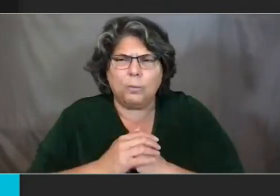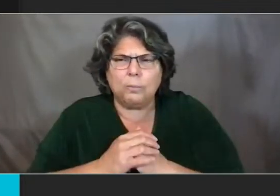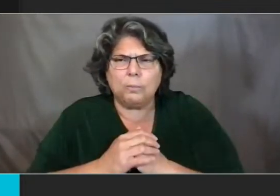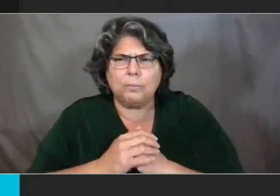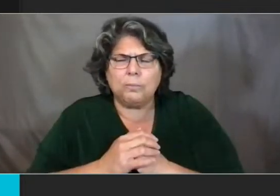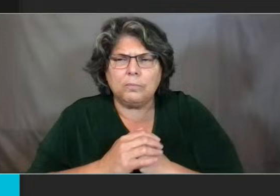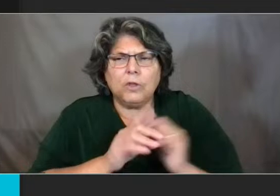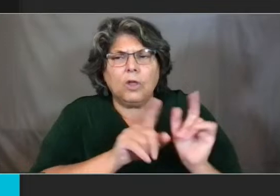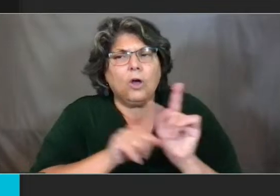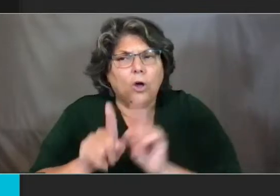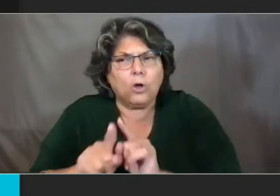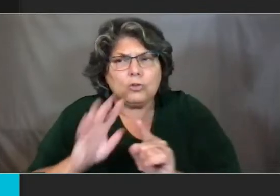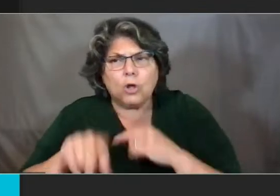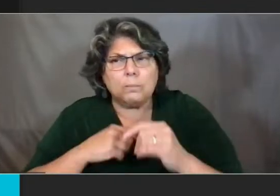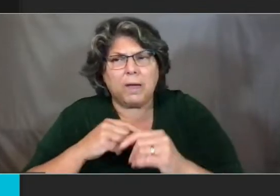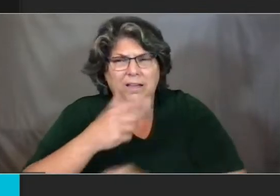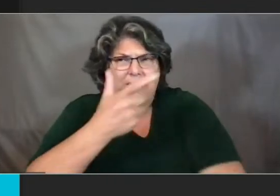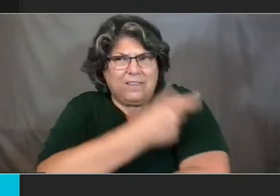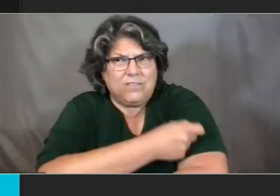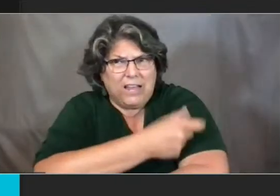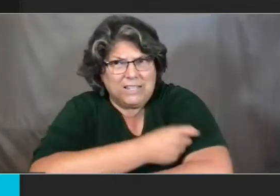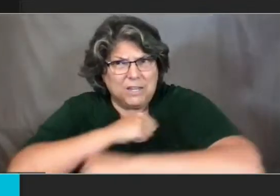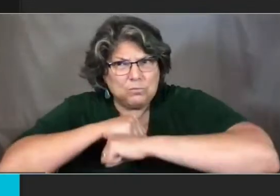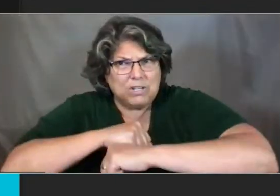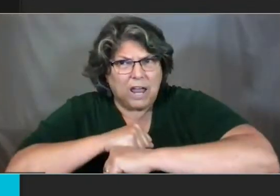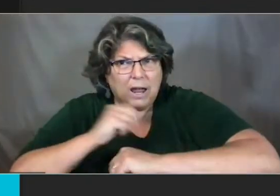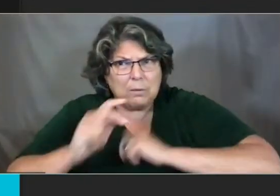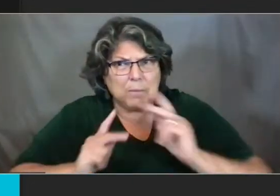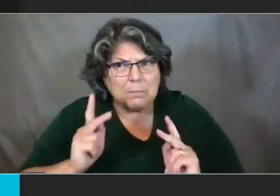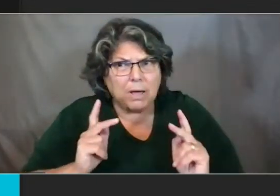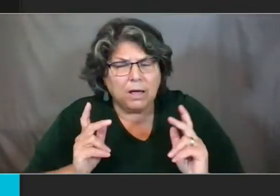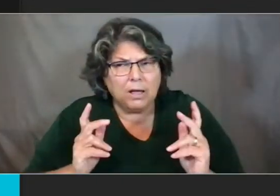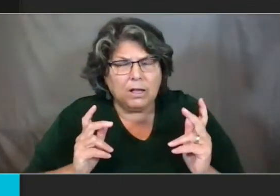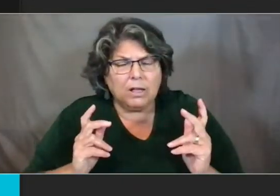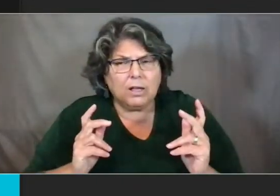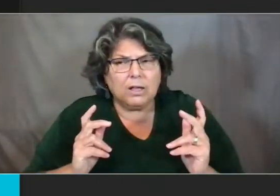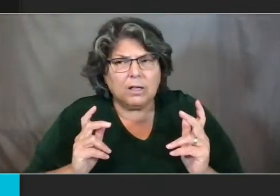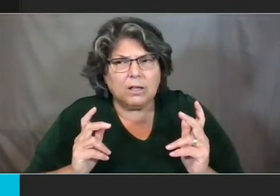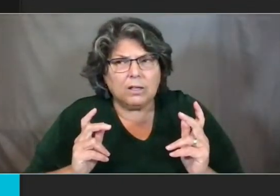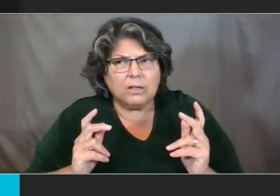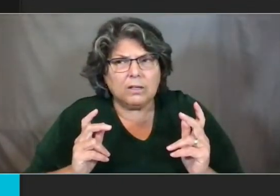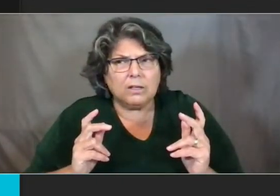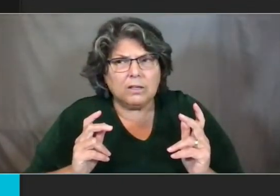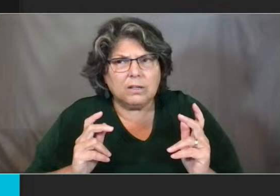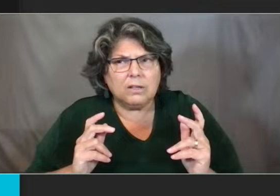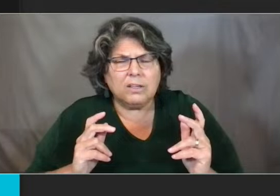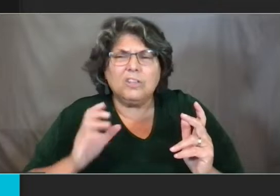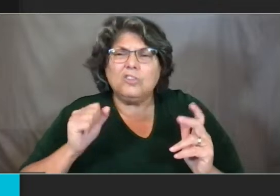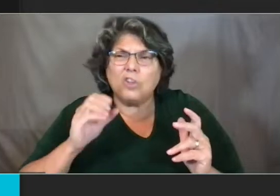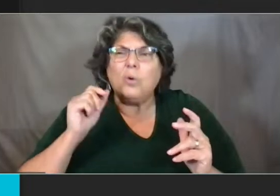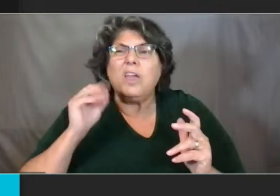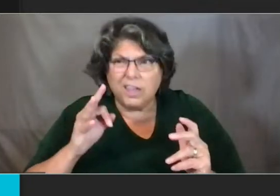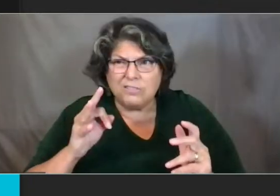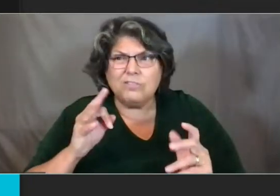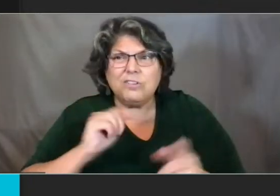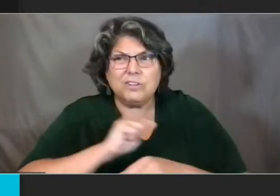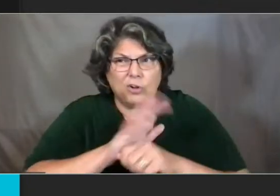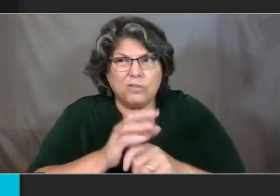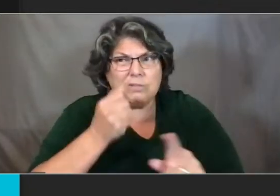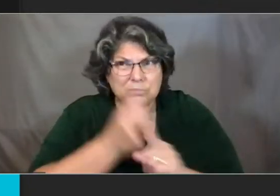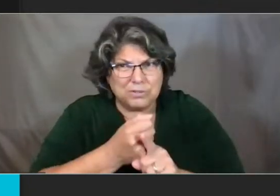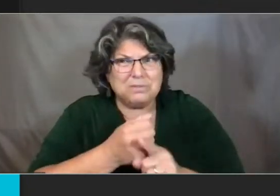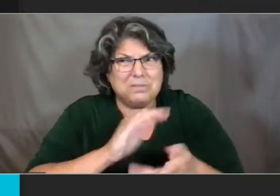about the protections of the vaccination for people, that it becomes like a bad flu, that's when you're